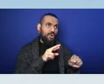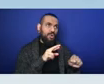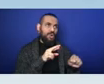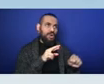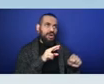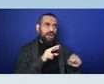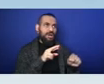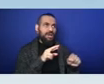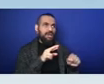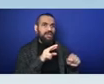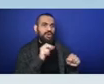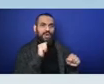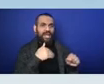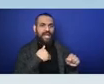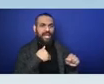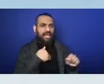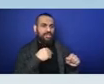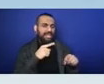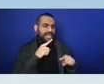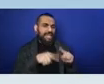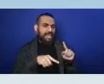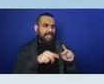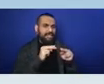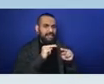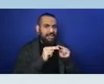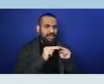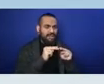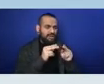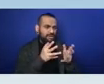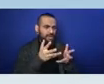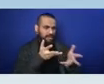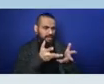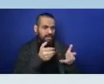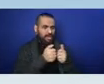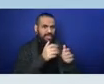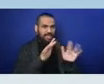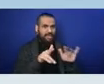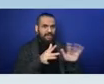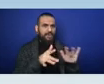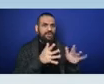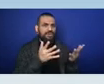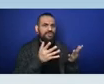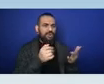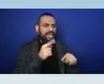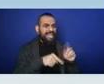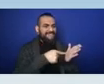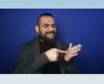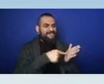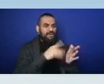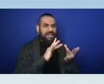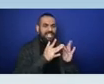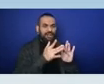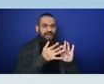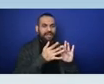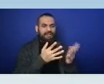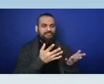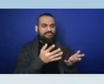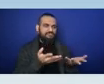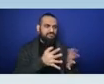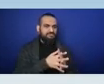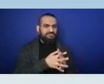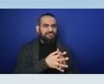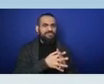population of elderly and people with disabilities of all ages that do not have the